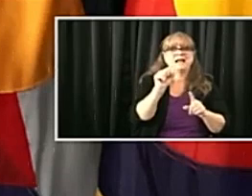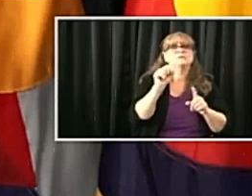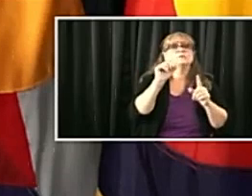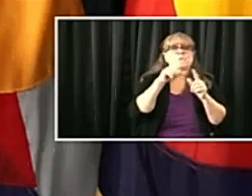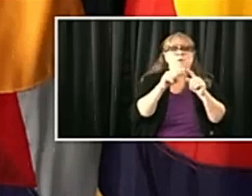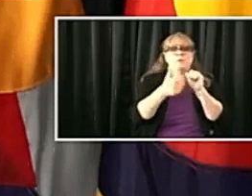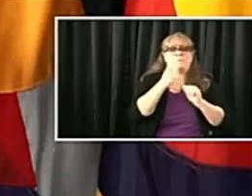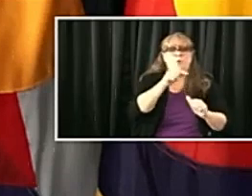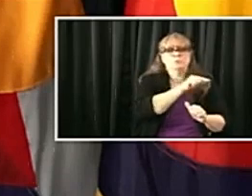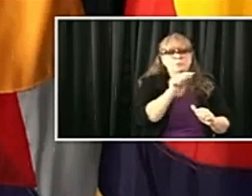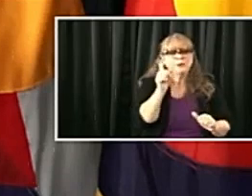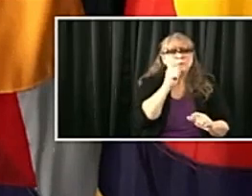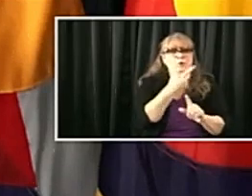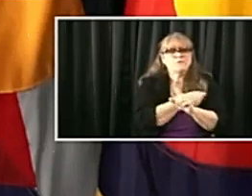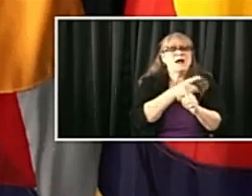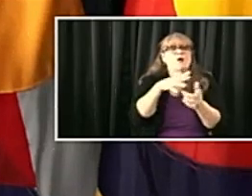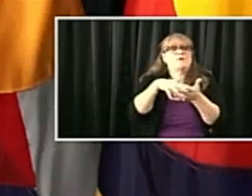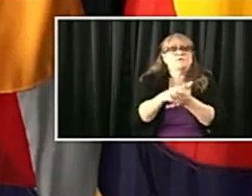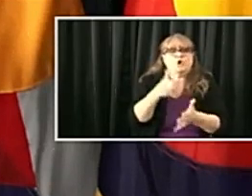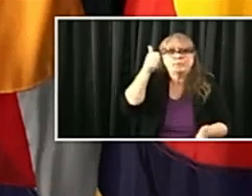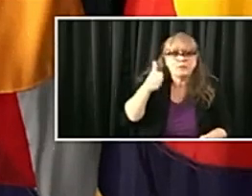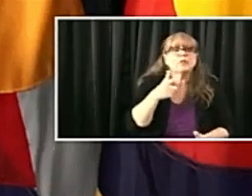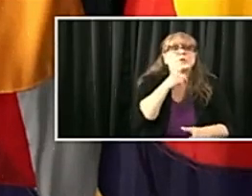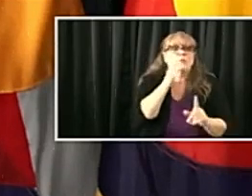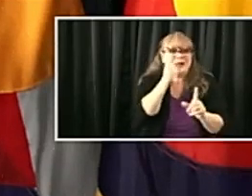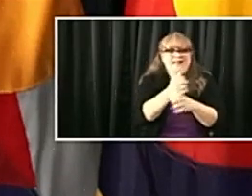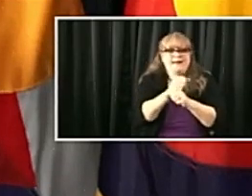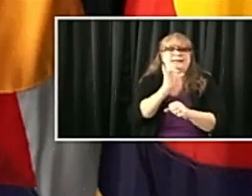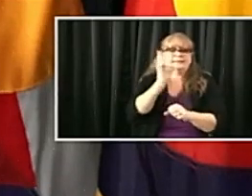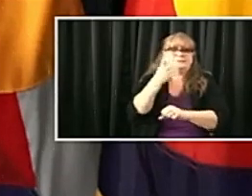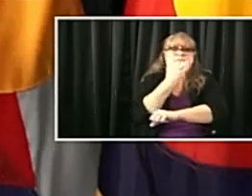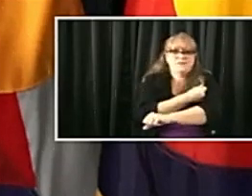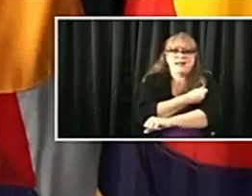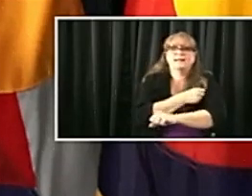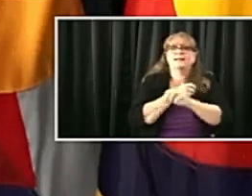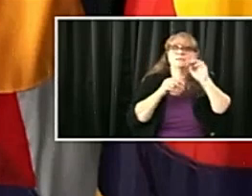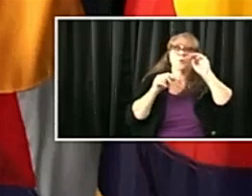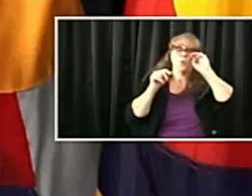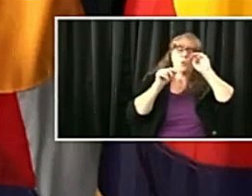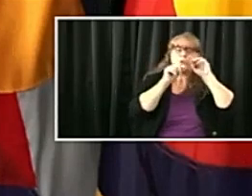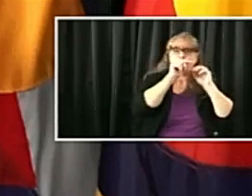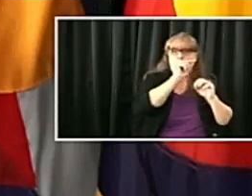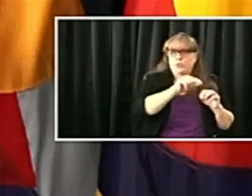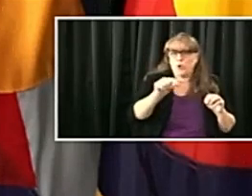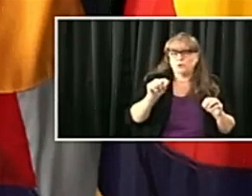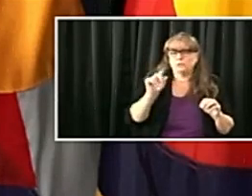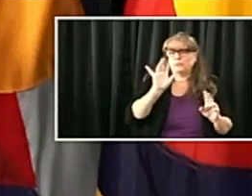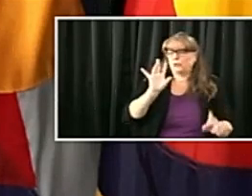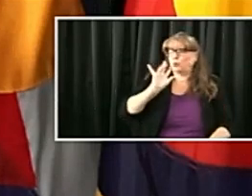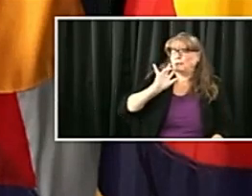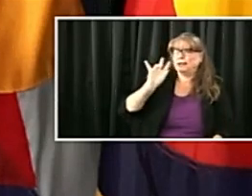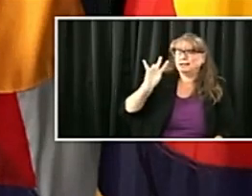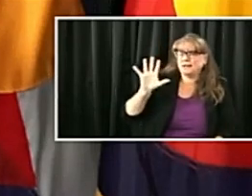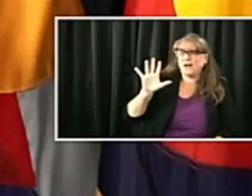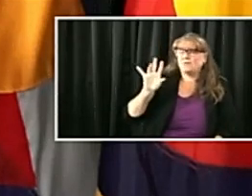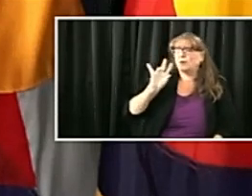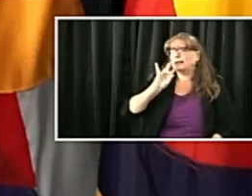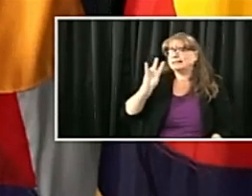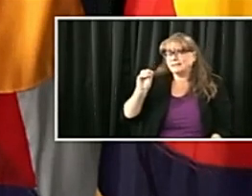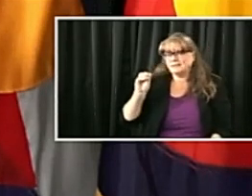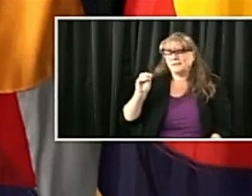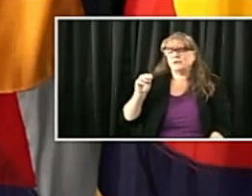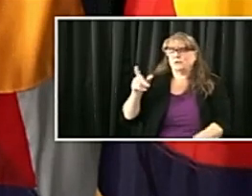be an update based on now the most vulnerable being protected. Death rate declined by 75%